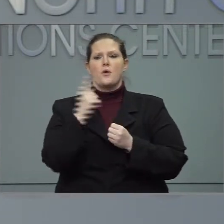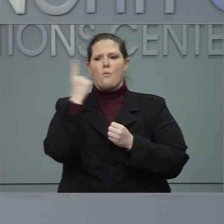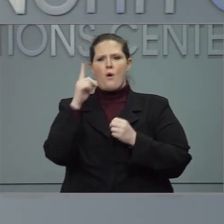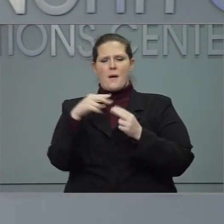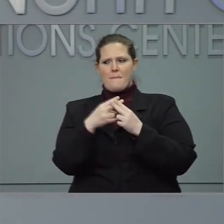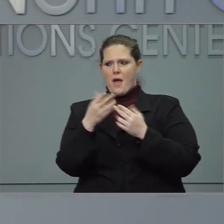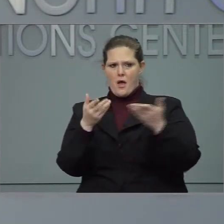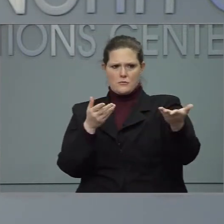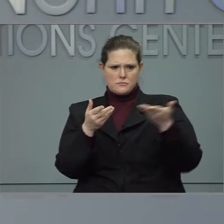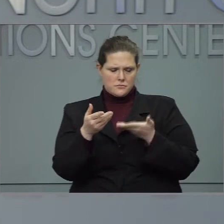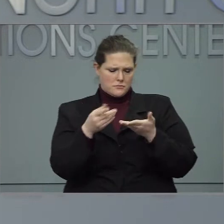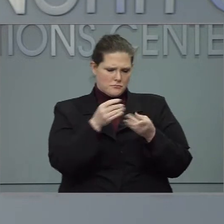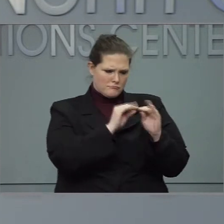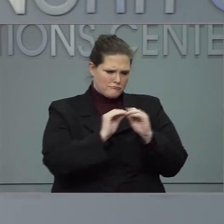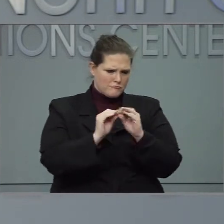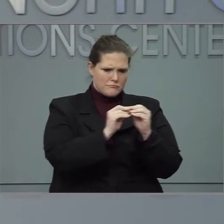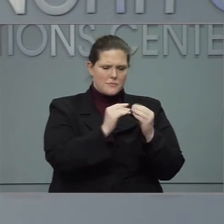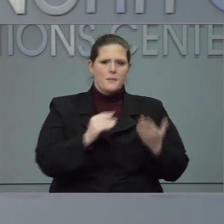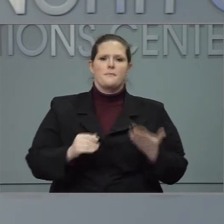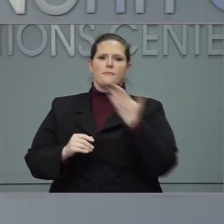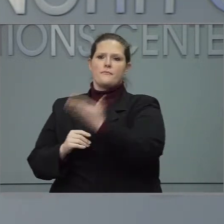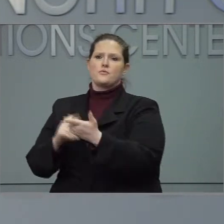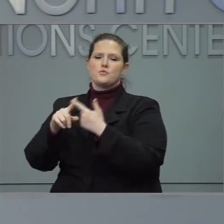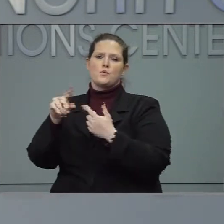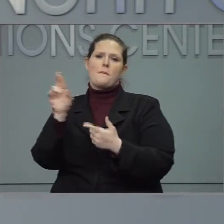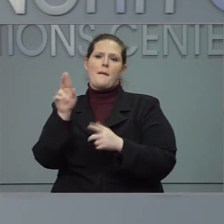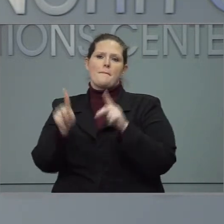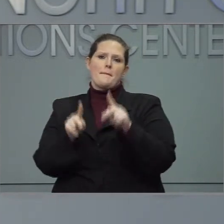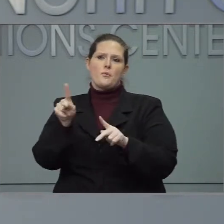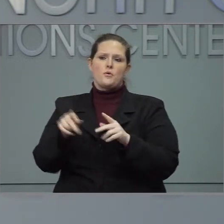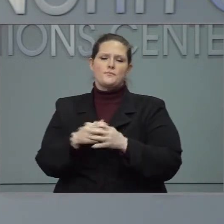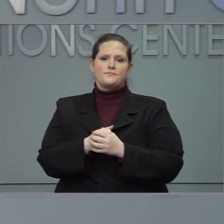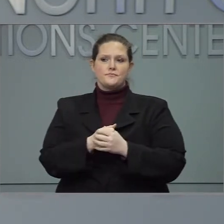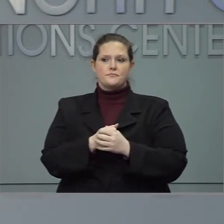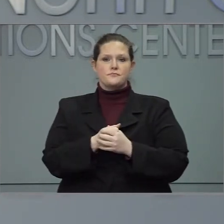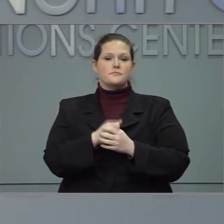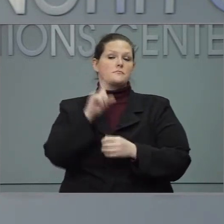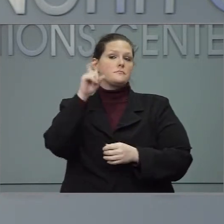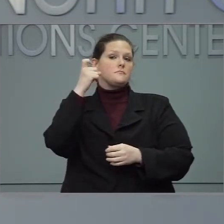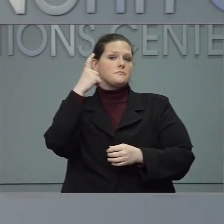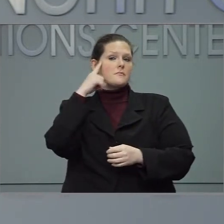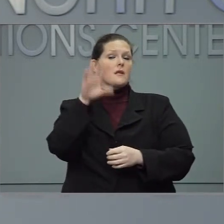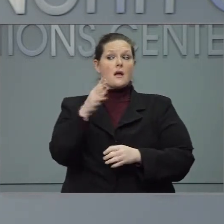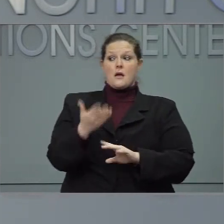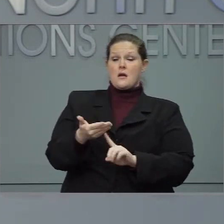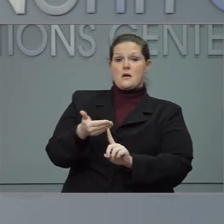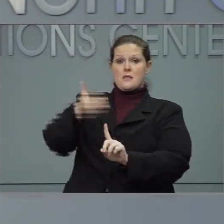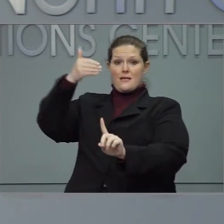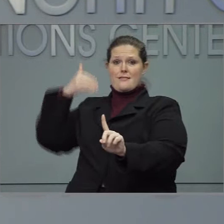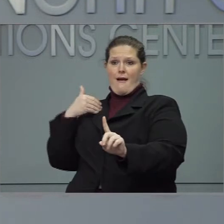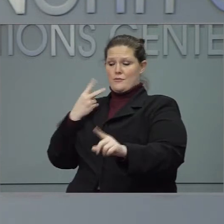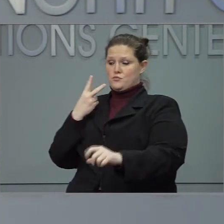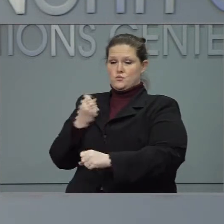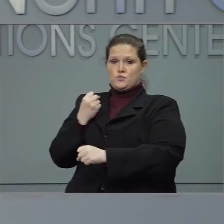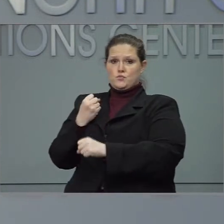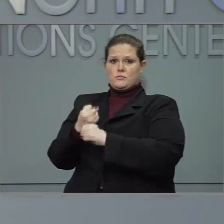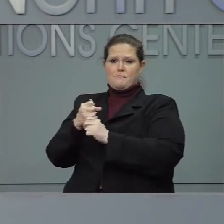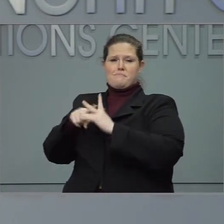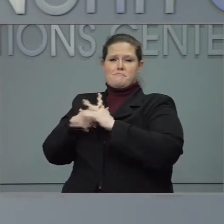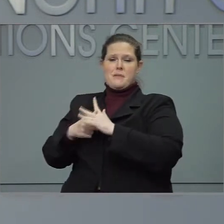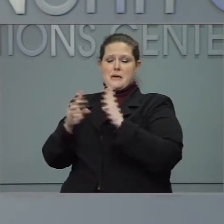and forth starts with the Republican leadership? Now, unlike the last budget cycle we had, I've